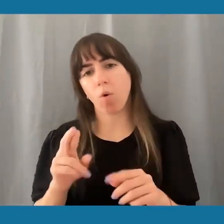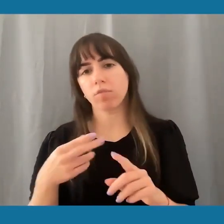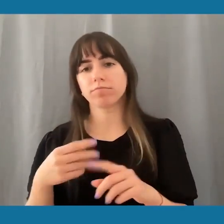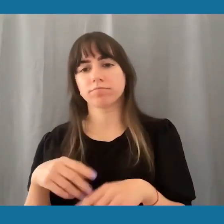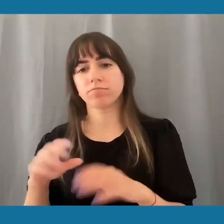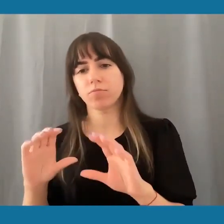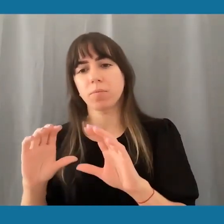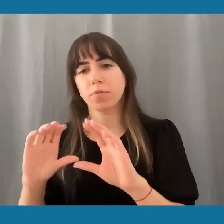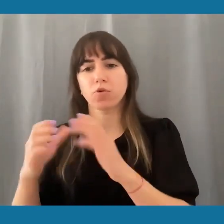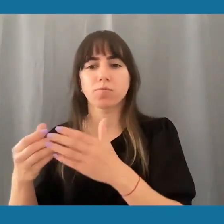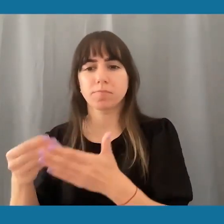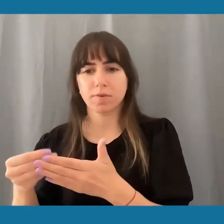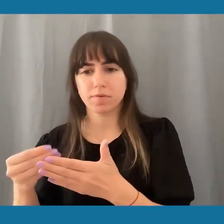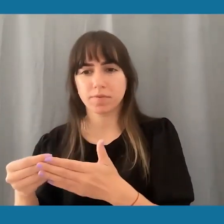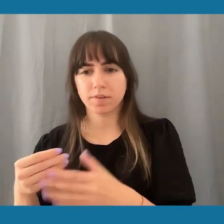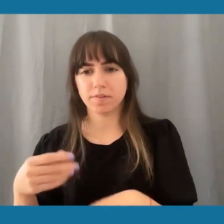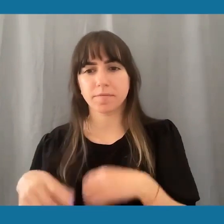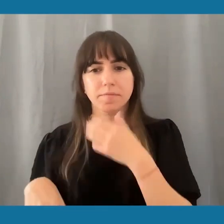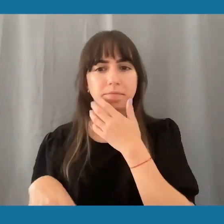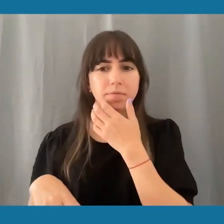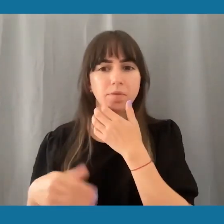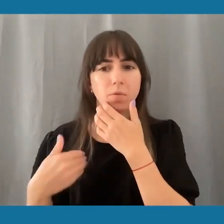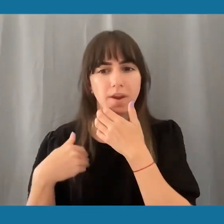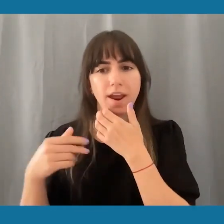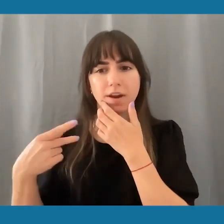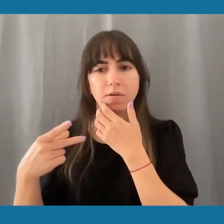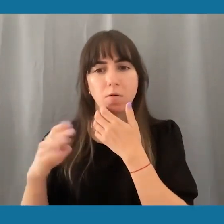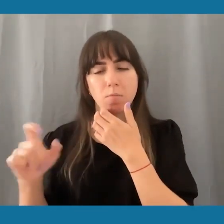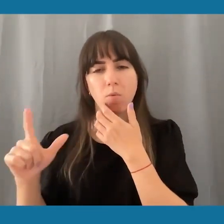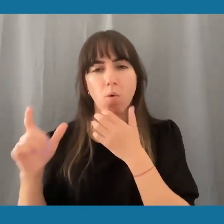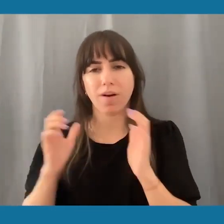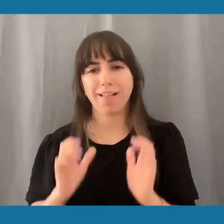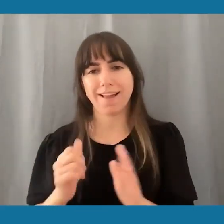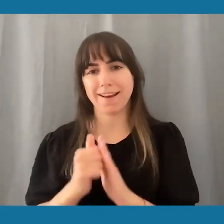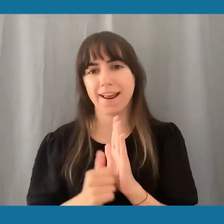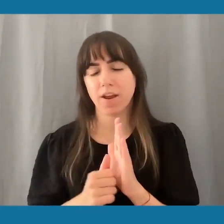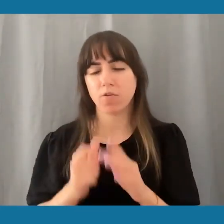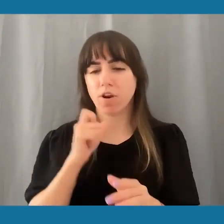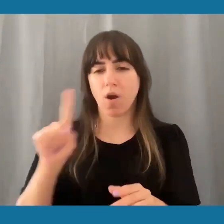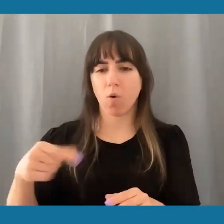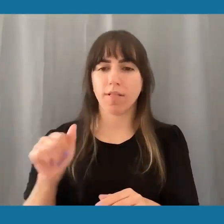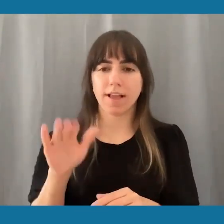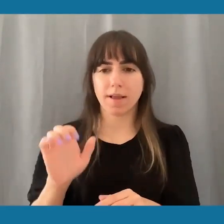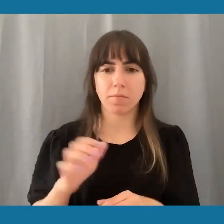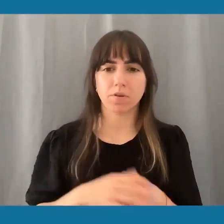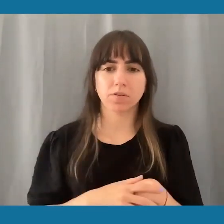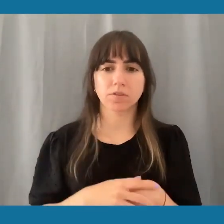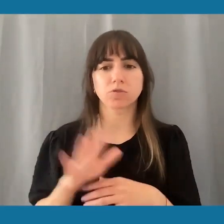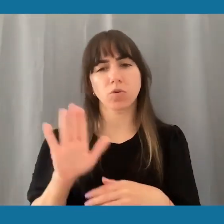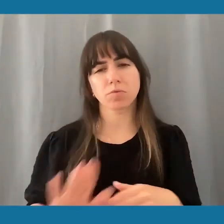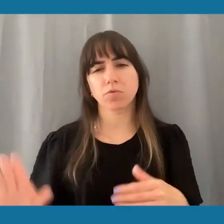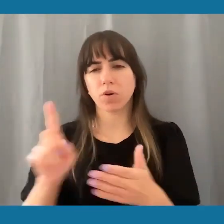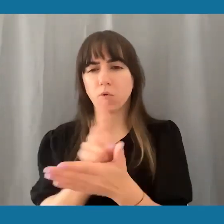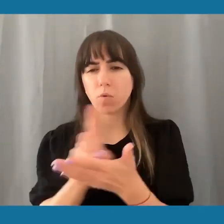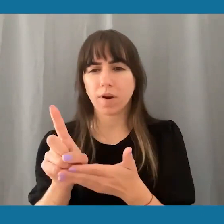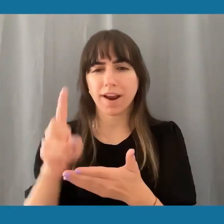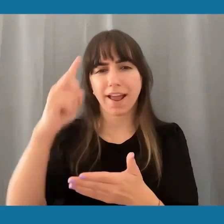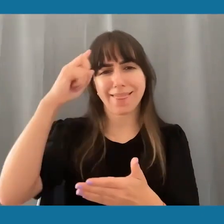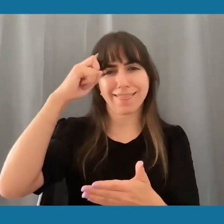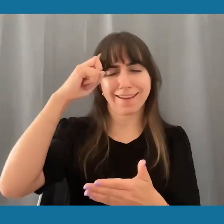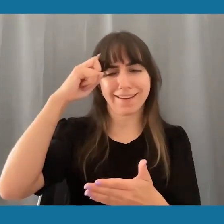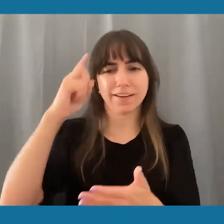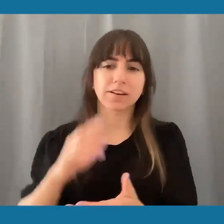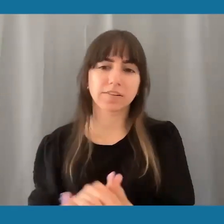week, maybe I would say, and we got a check. We're like, this is for real. This is for real. The check cleared.